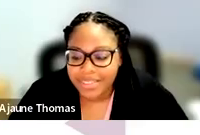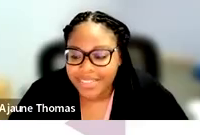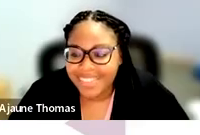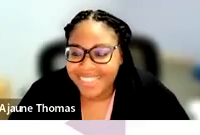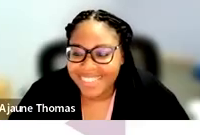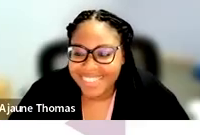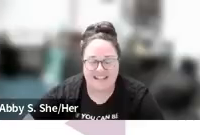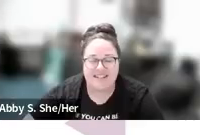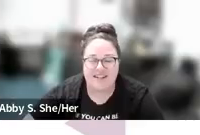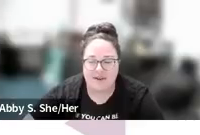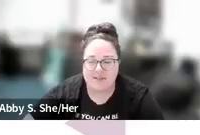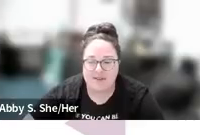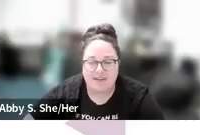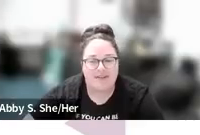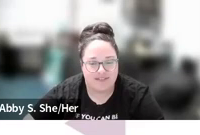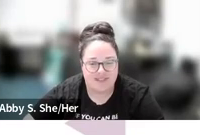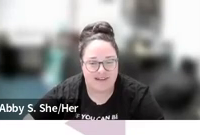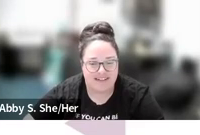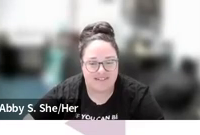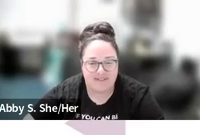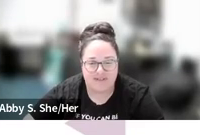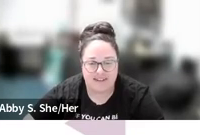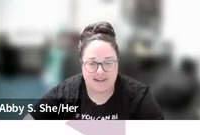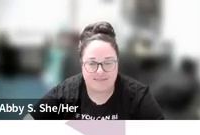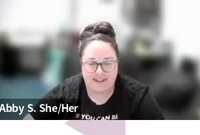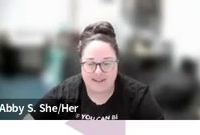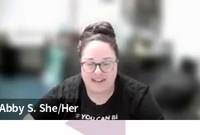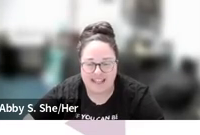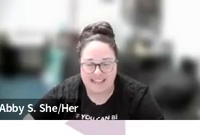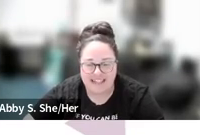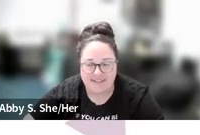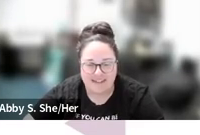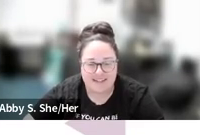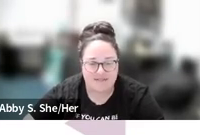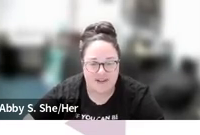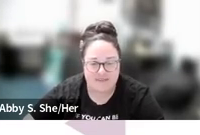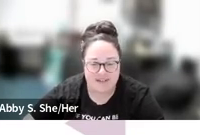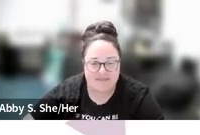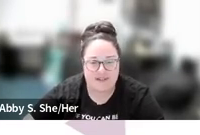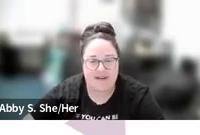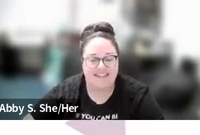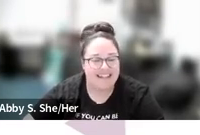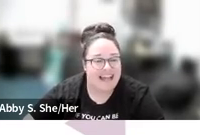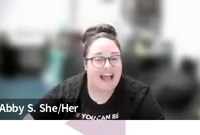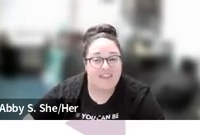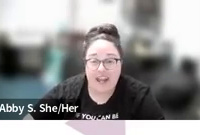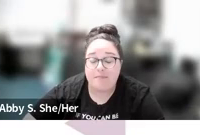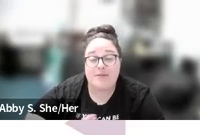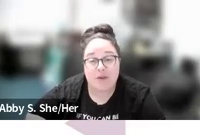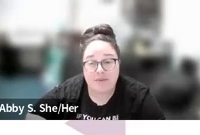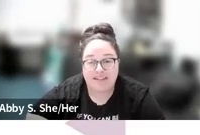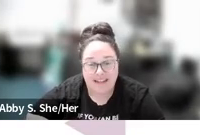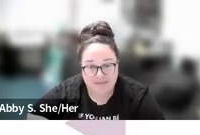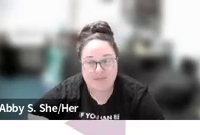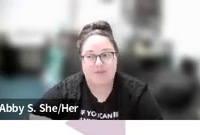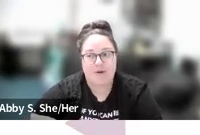Assistant. Yeah, and TJ wrote, so my Google responded, phone lit up, LOL. I did not realize the volume was up, LOL. That happens